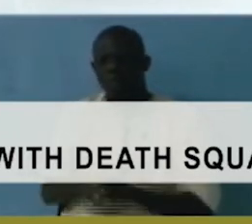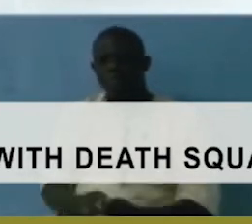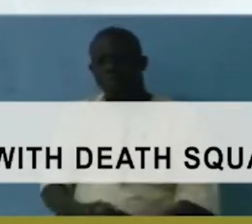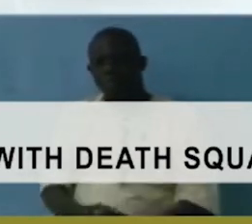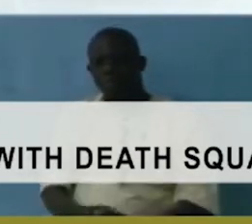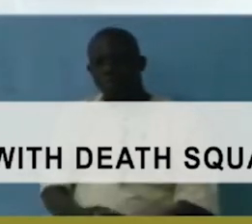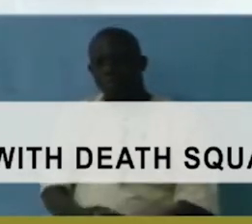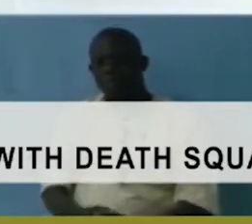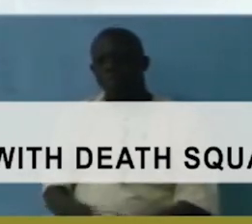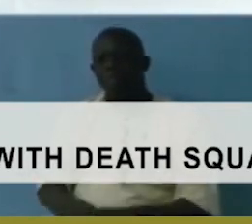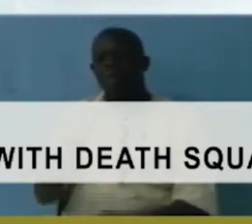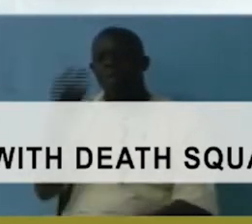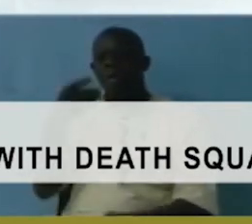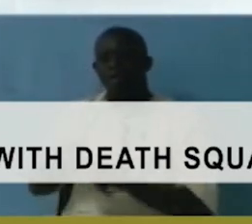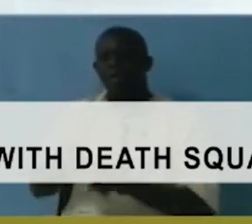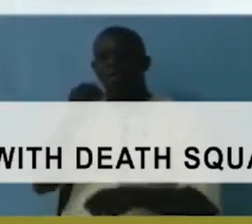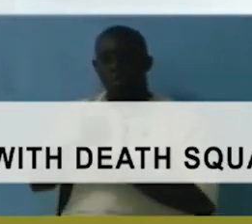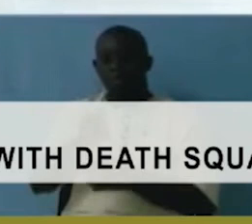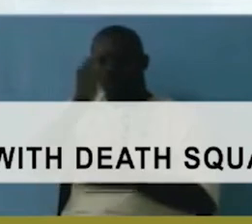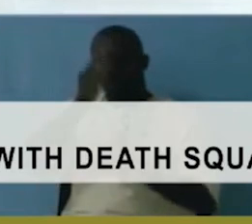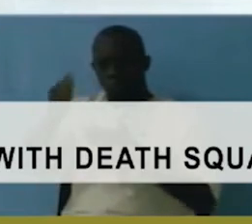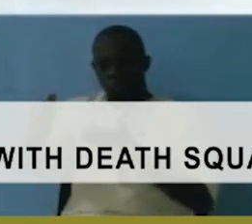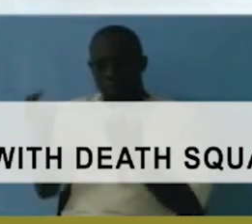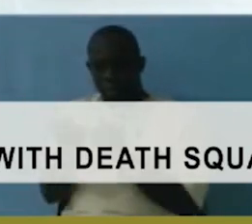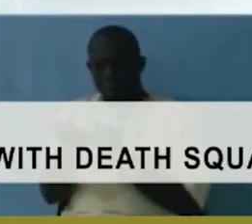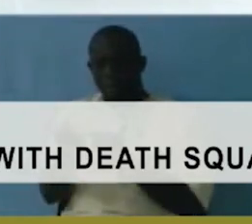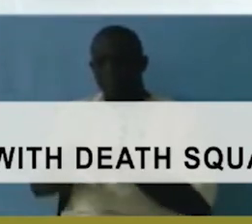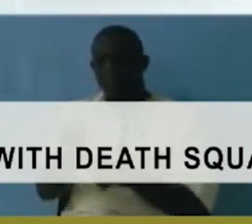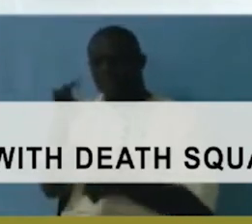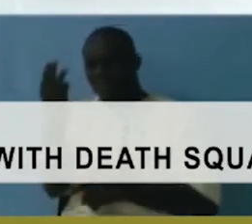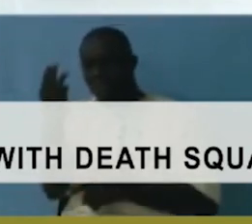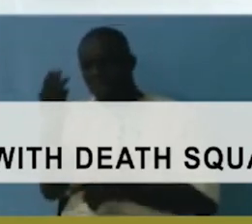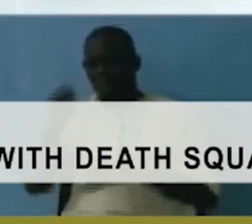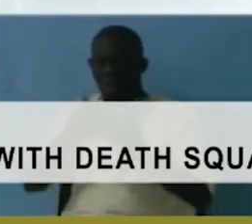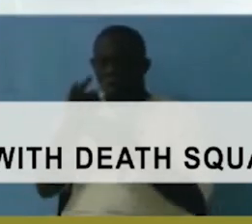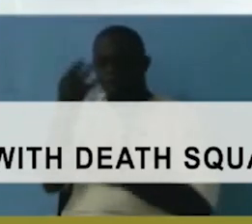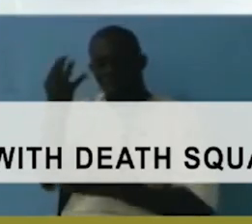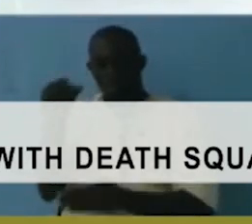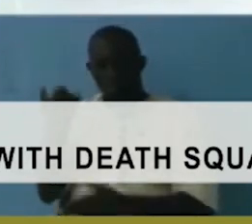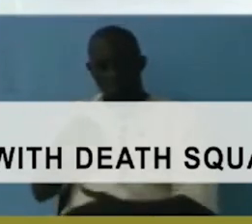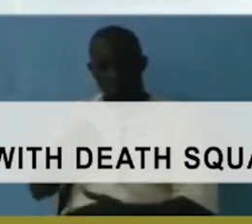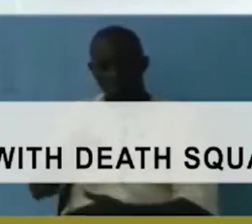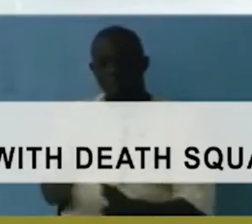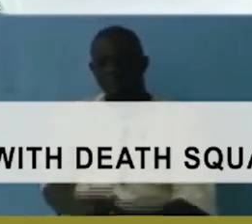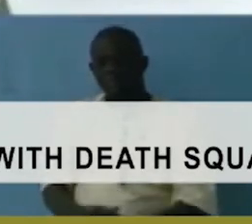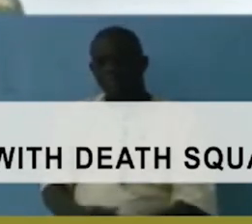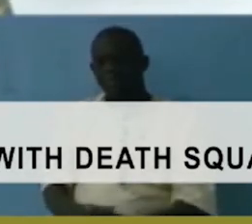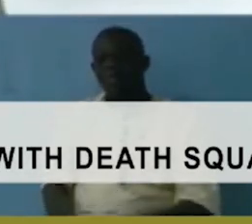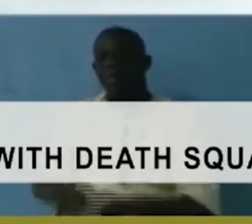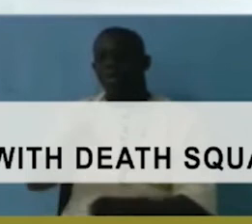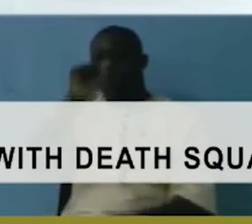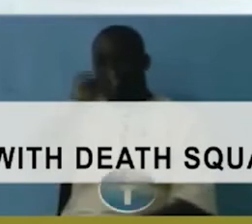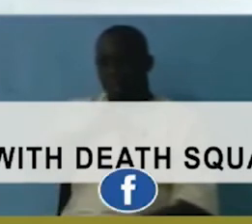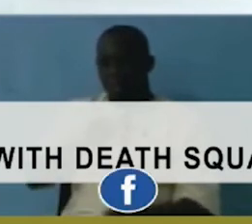They will trim it. Then three of them or four. Then you lie down